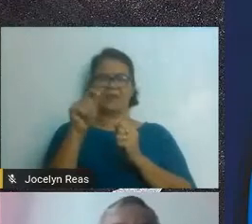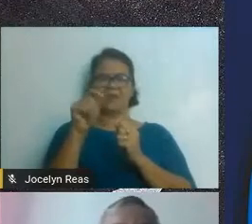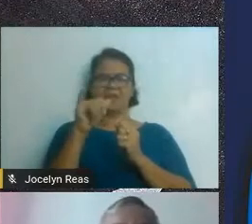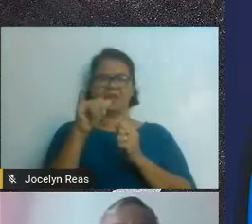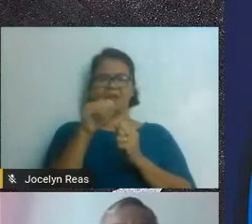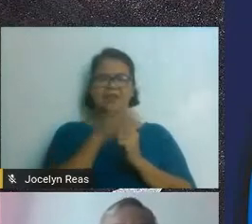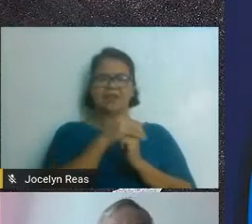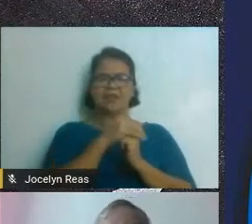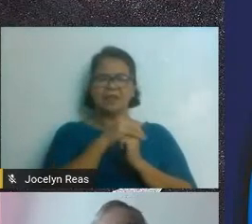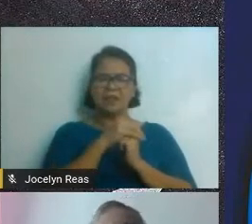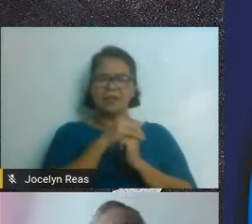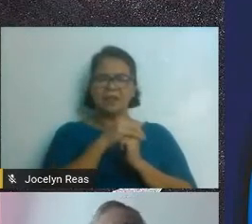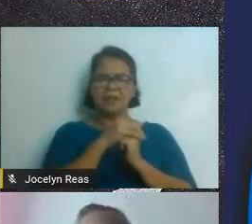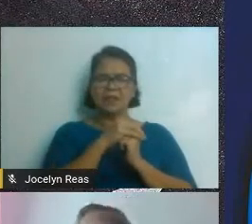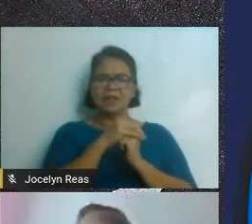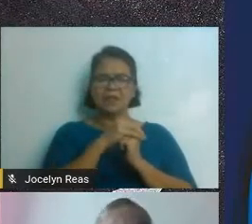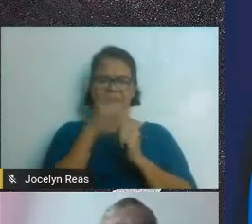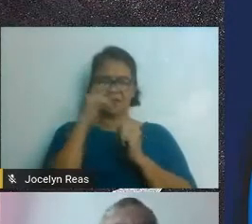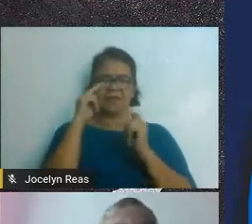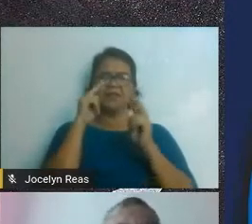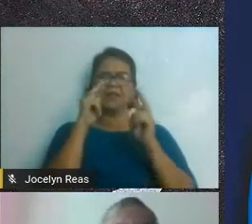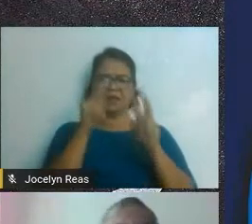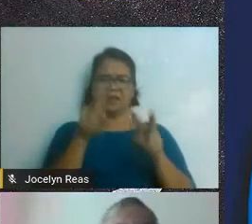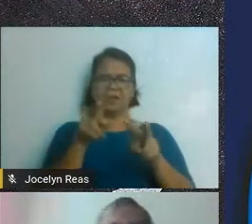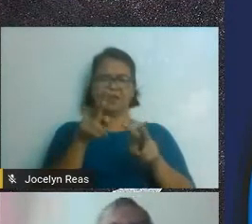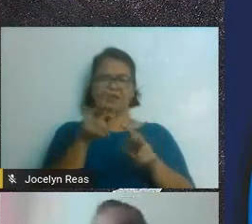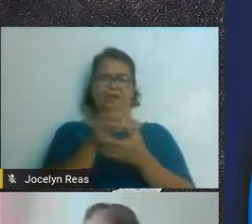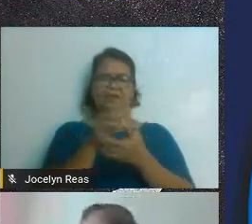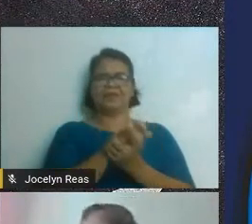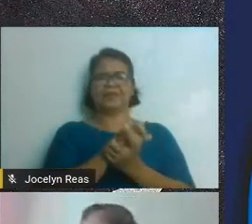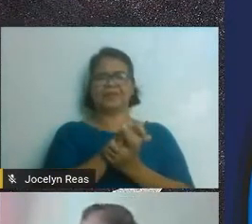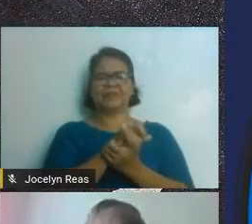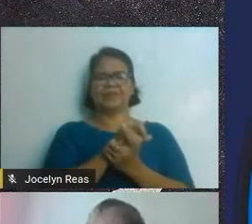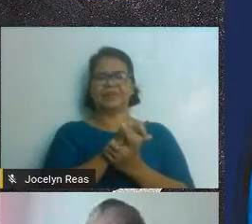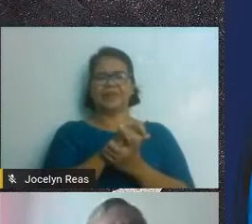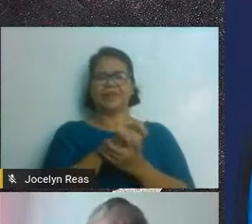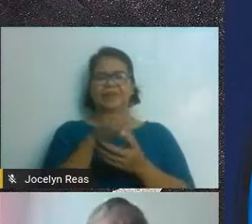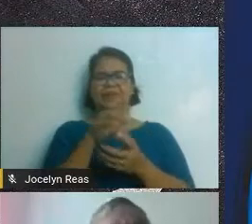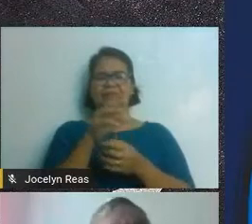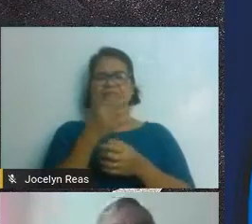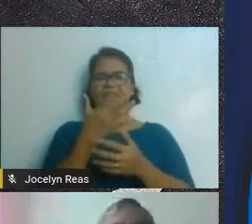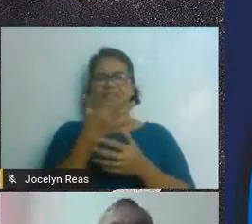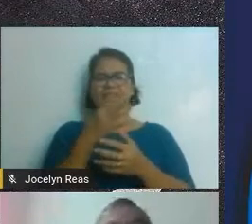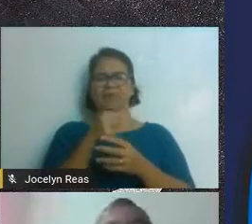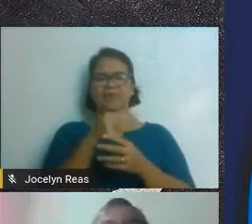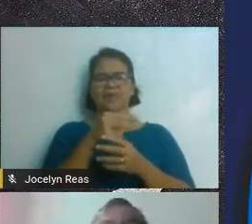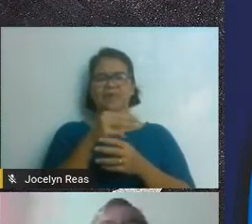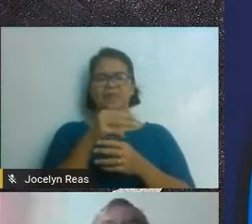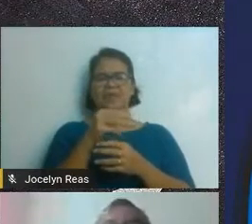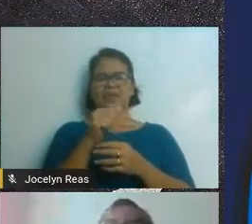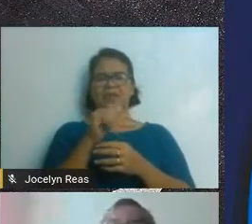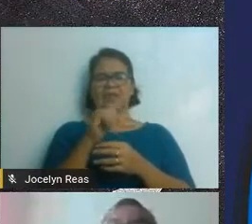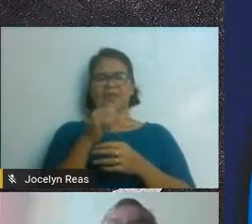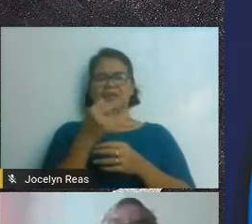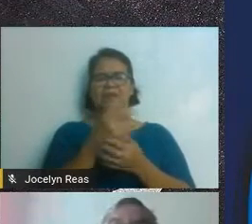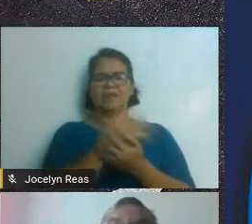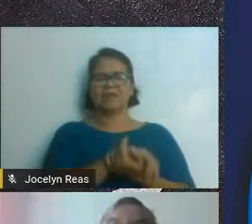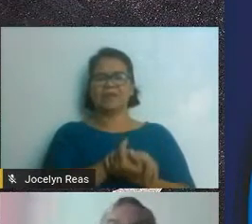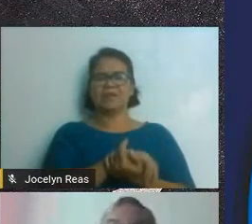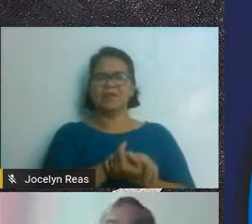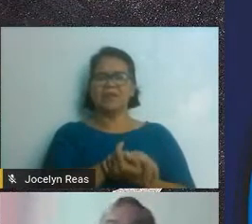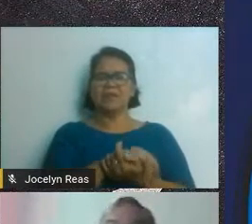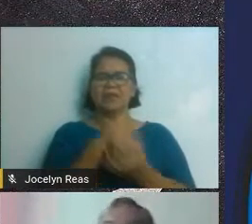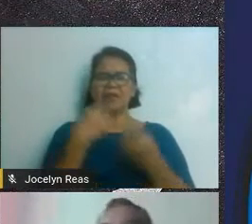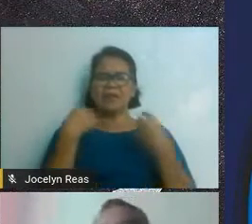blog, they wrote on May 12, kailan lang to, 7 strategies for supporting